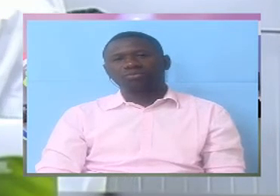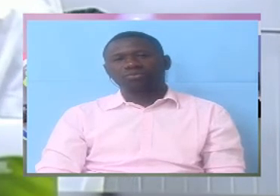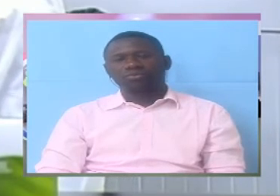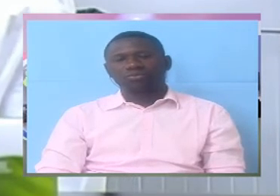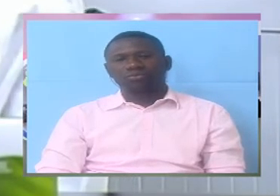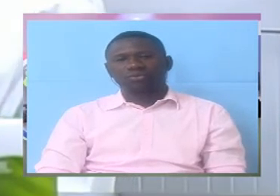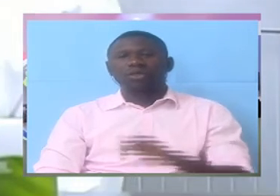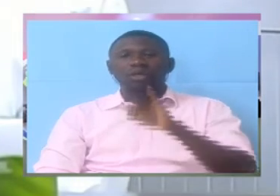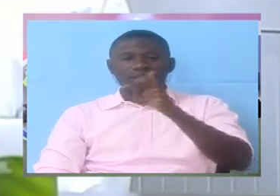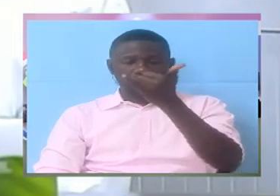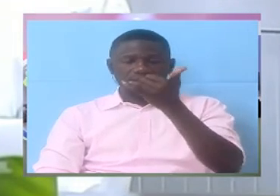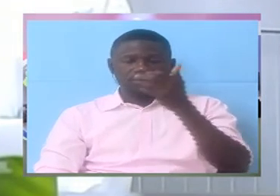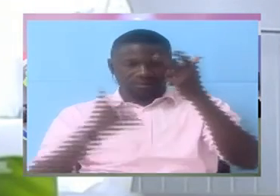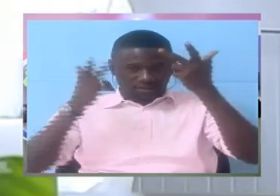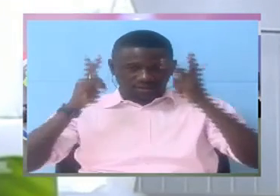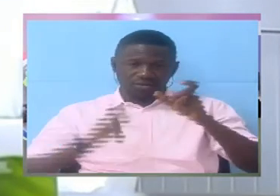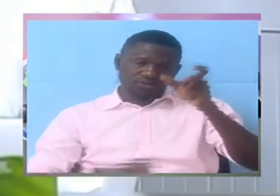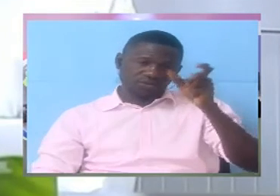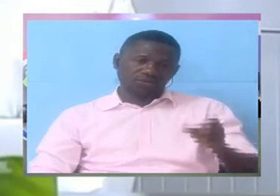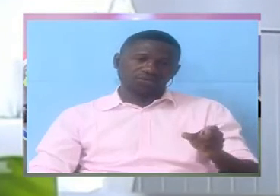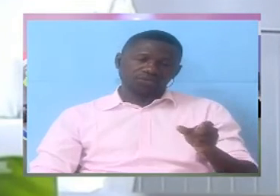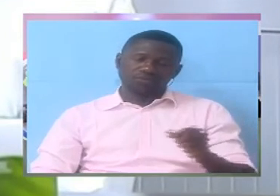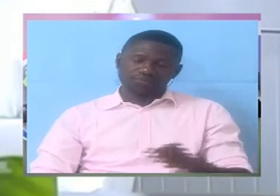Yes, counsel. Ha, counsel.